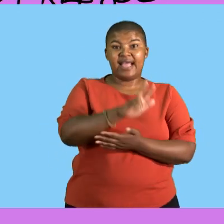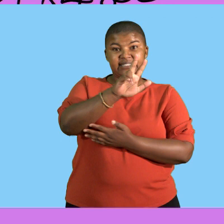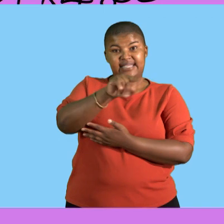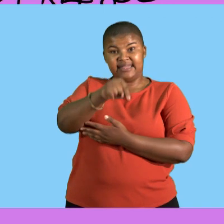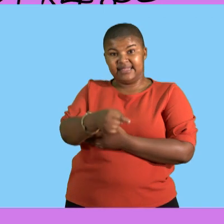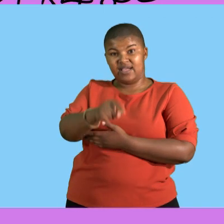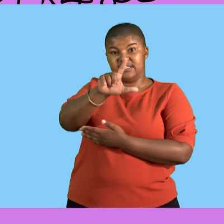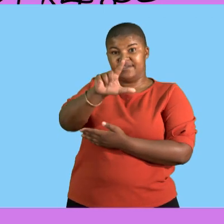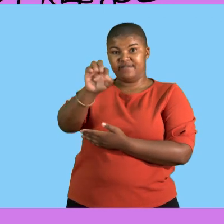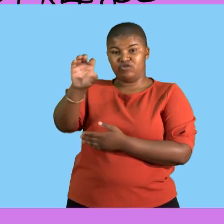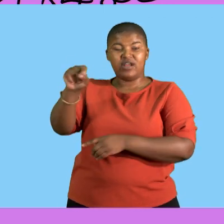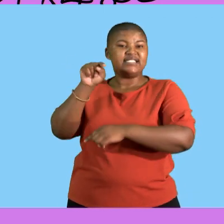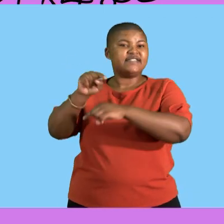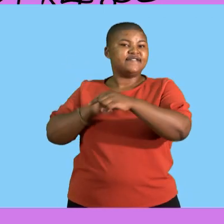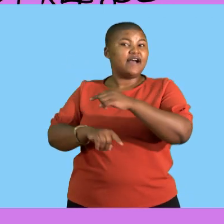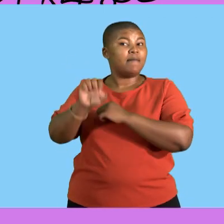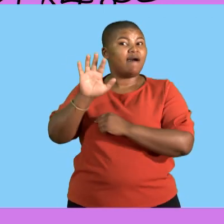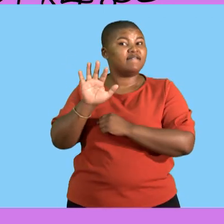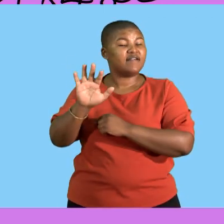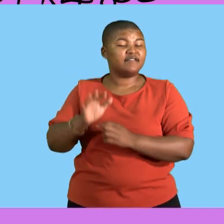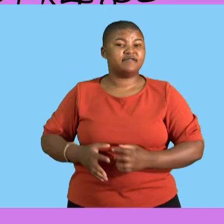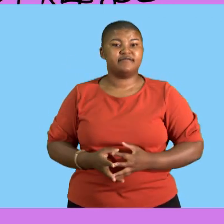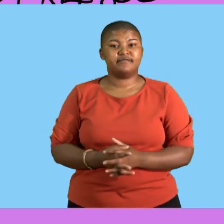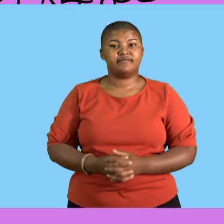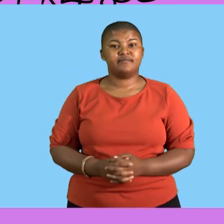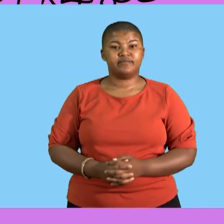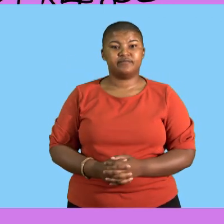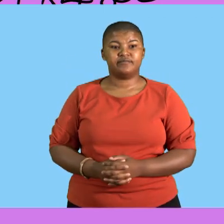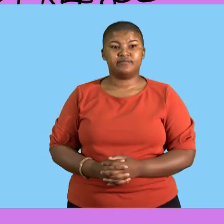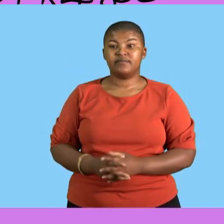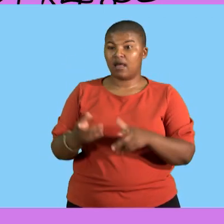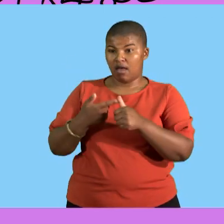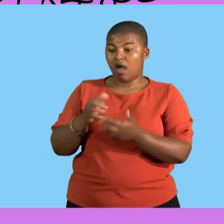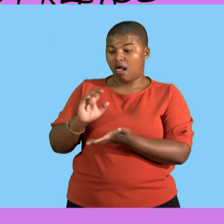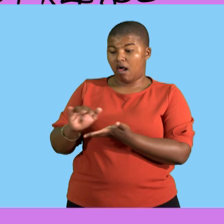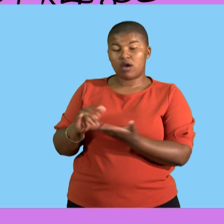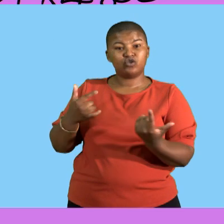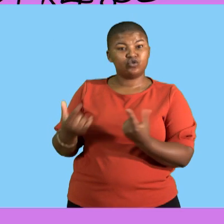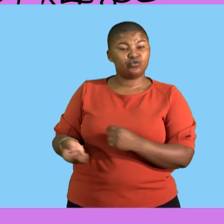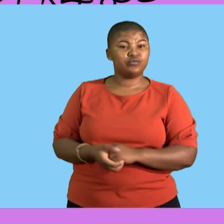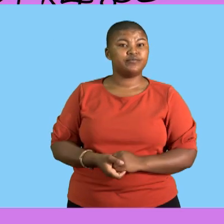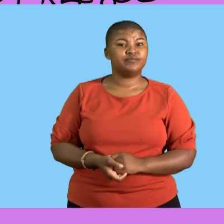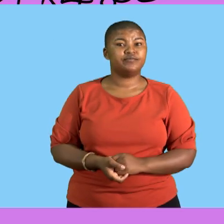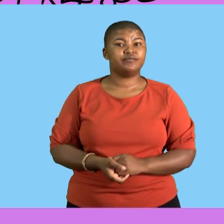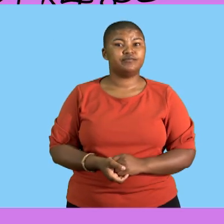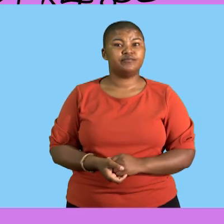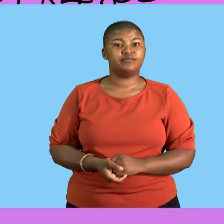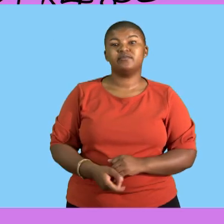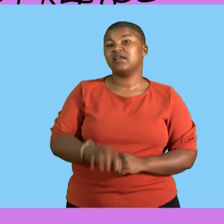18,700 divided by 5 will give you, with your calculations, it will give you